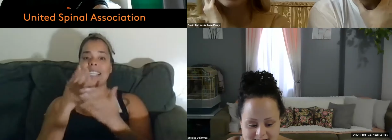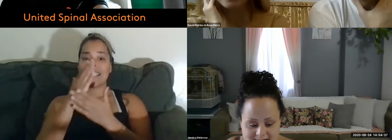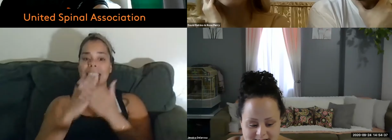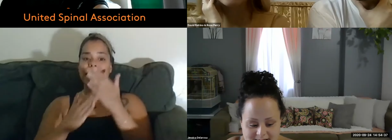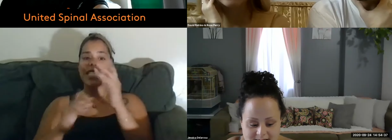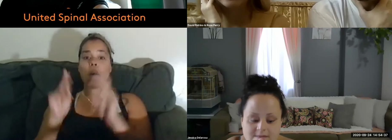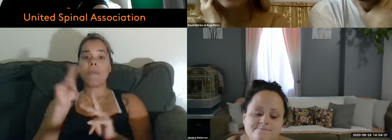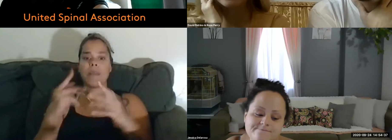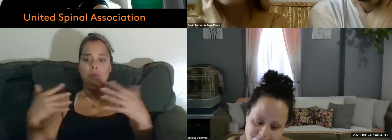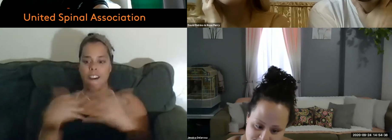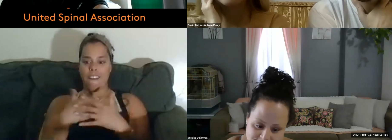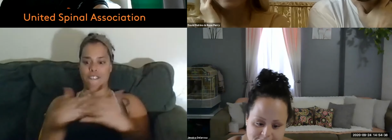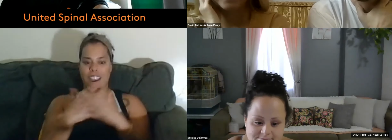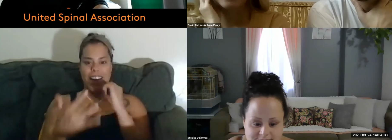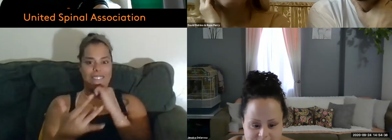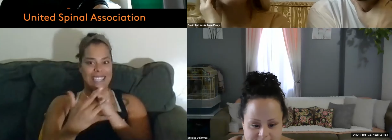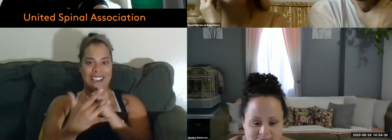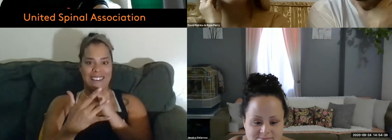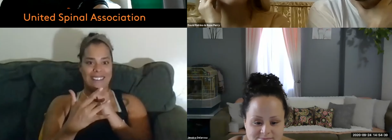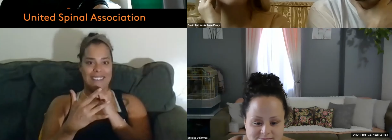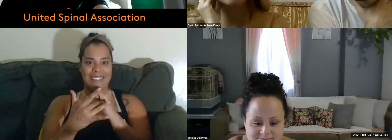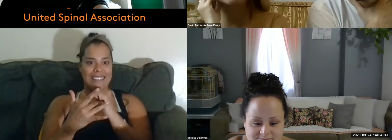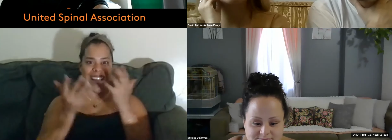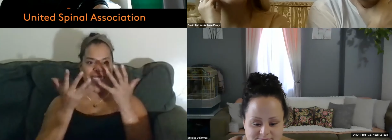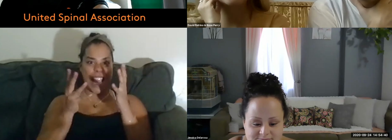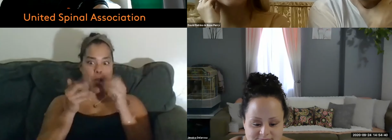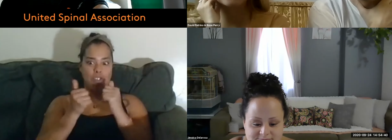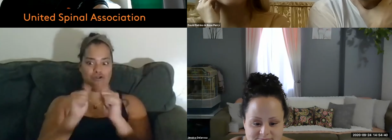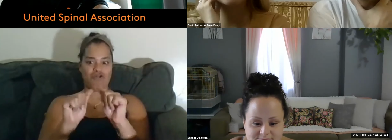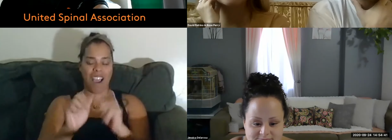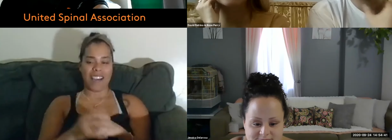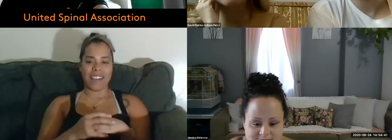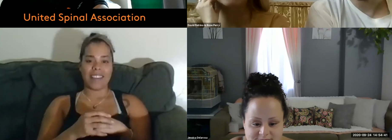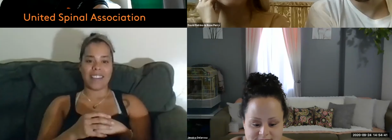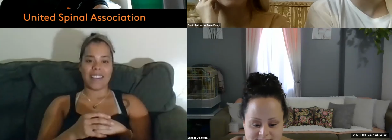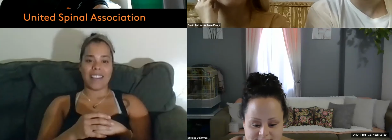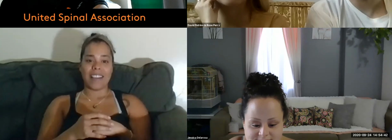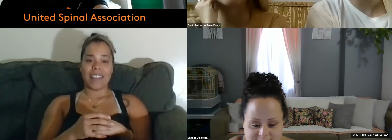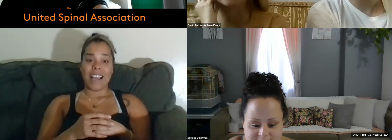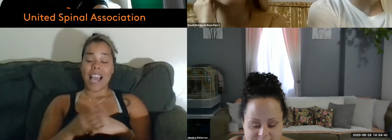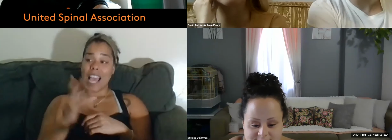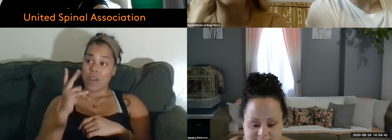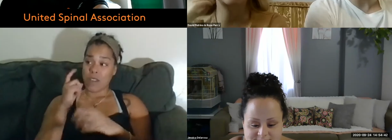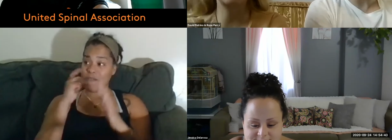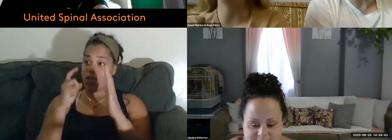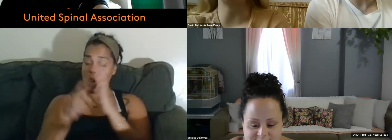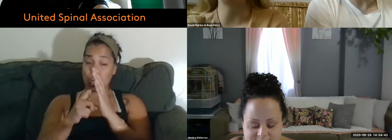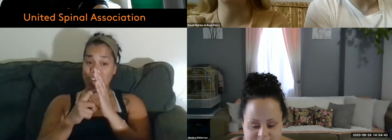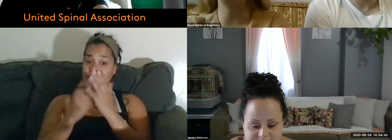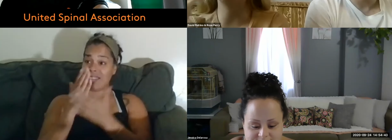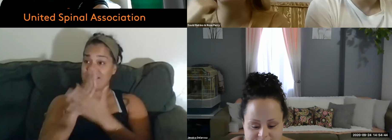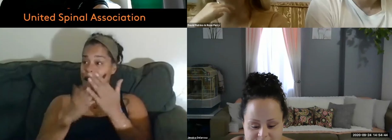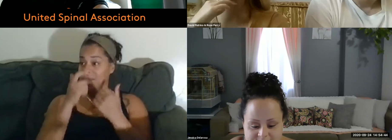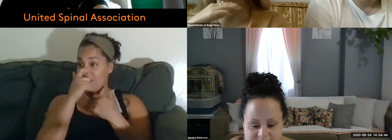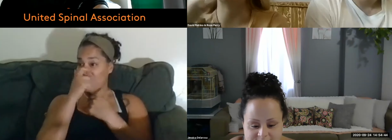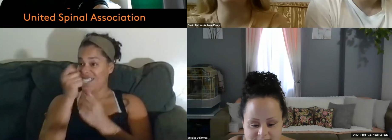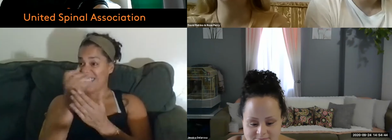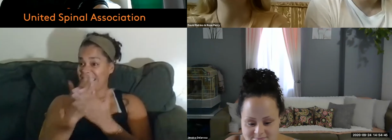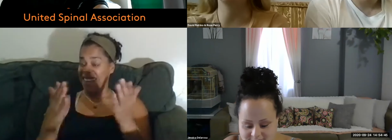give it a try. And we've seen some interesting things since the pandemic has started. So I'll just tell you what we've seen.